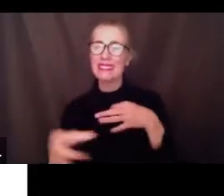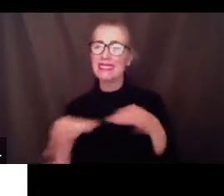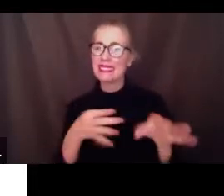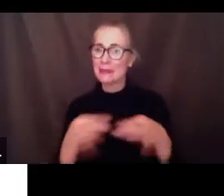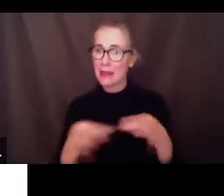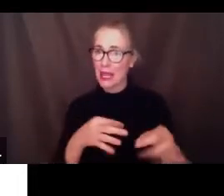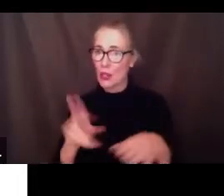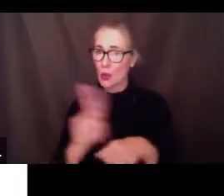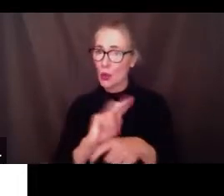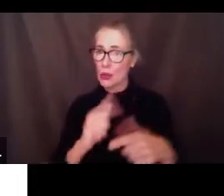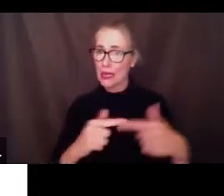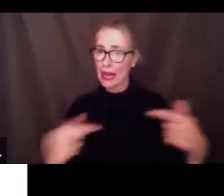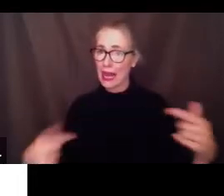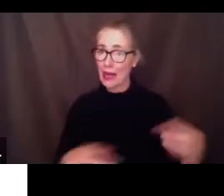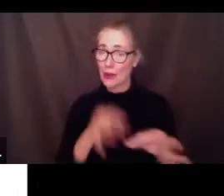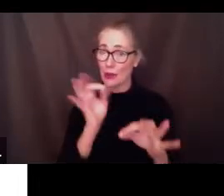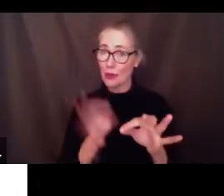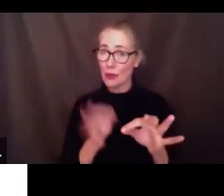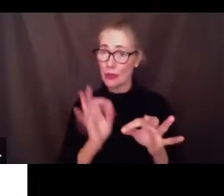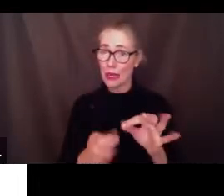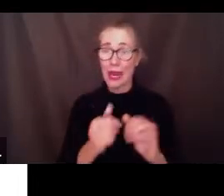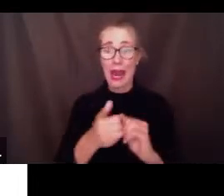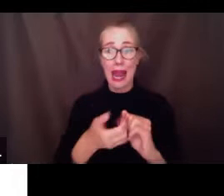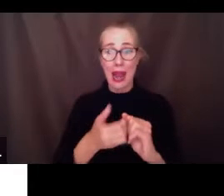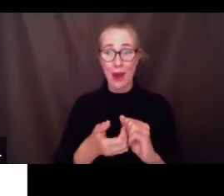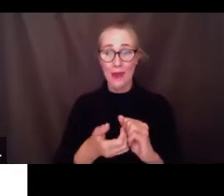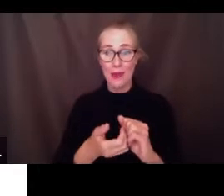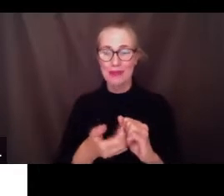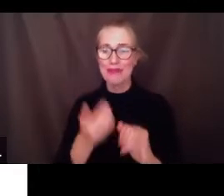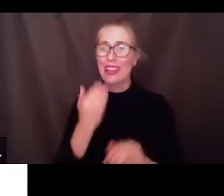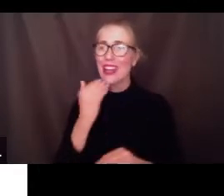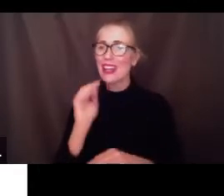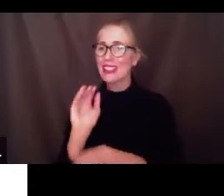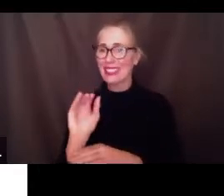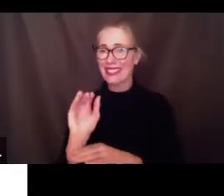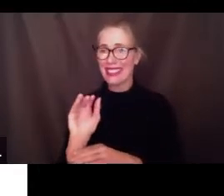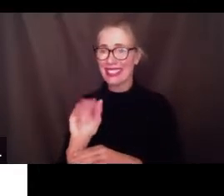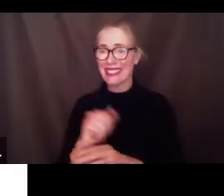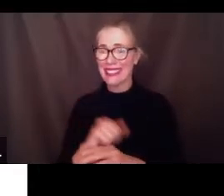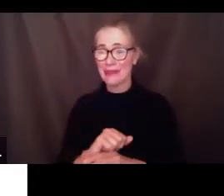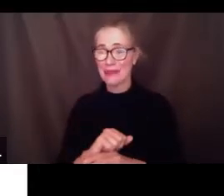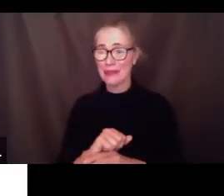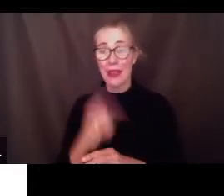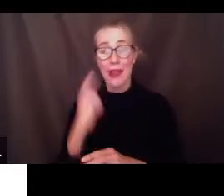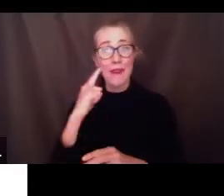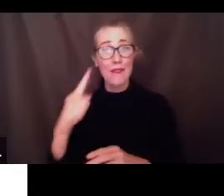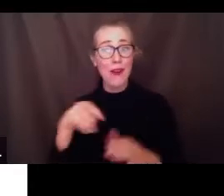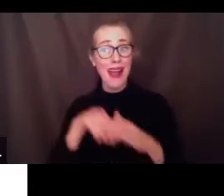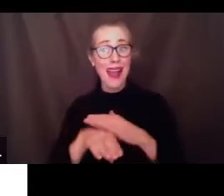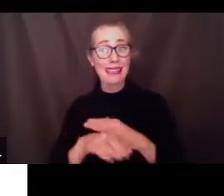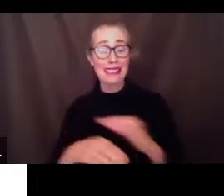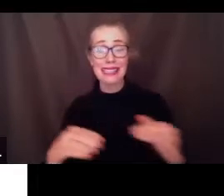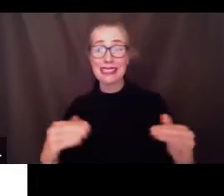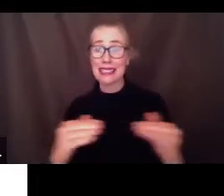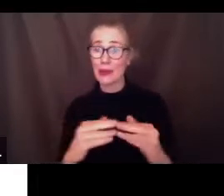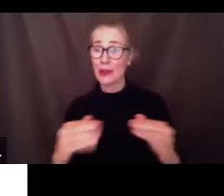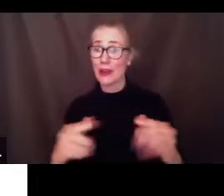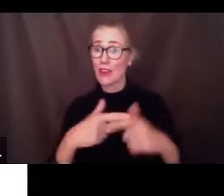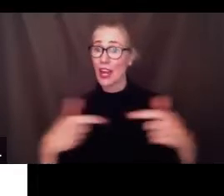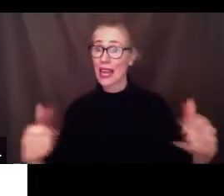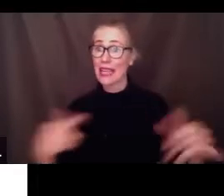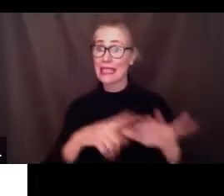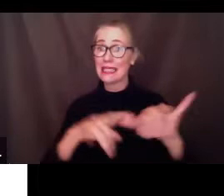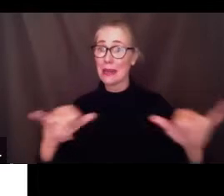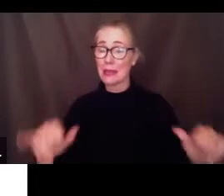language interpretation. Good evening. In order to provide language access we will be providing simultaneous